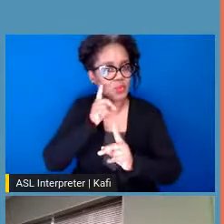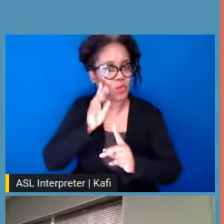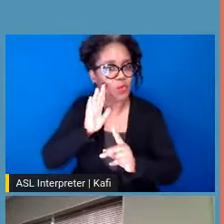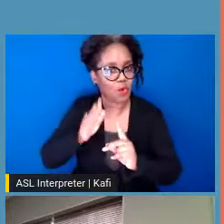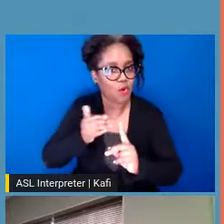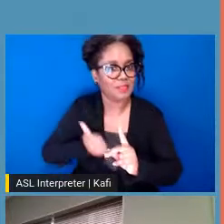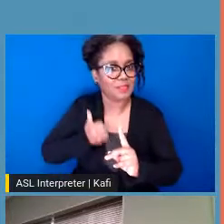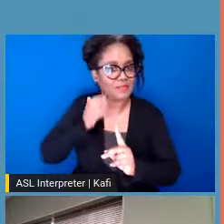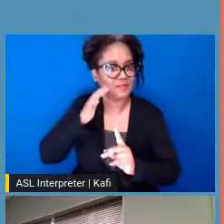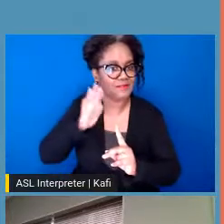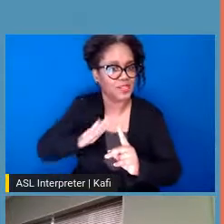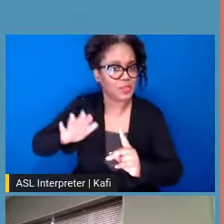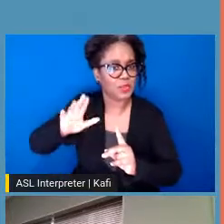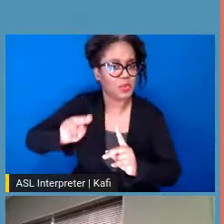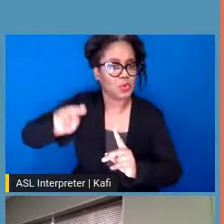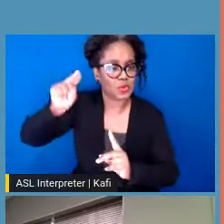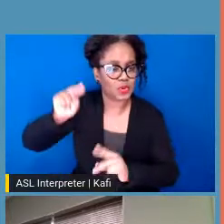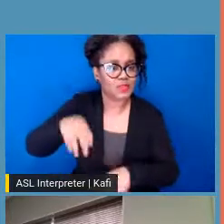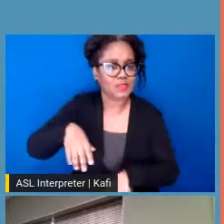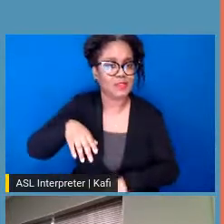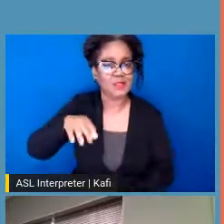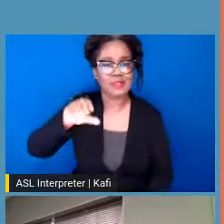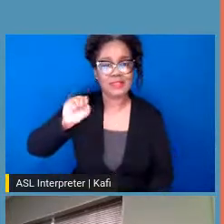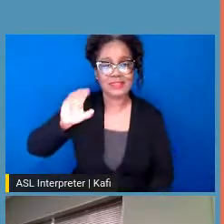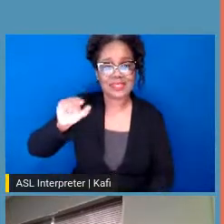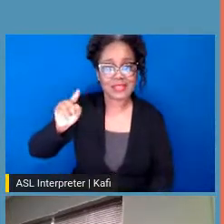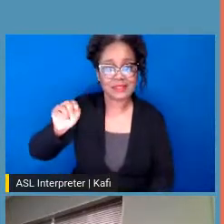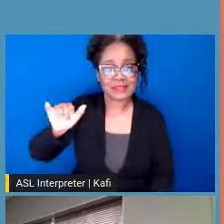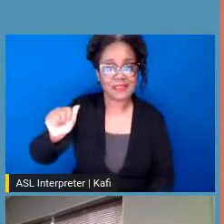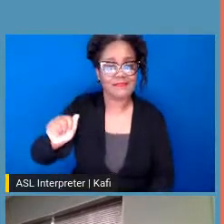Russia, northern Japan, etc.